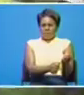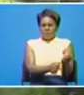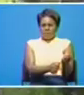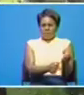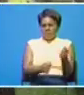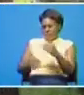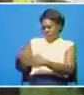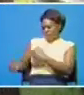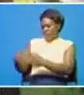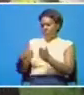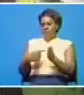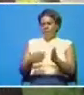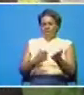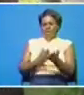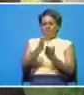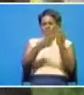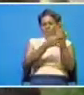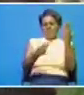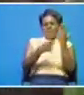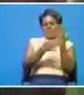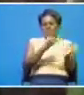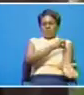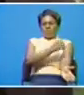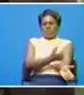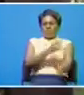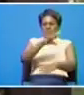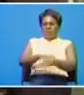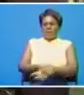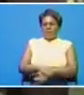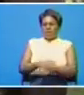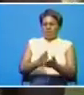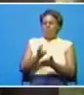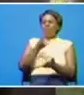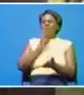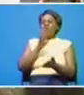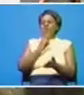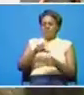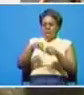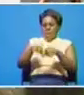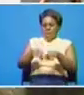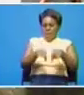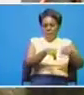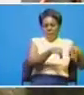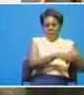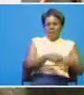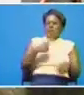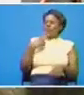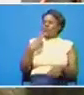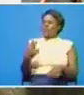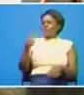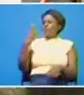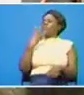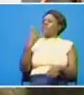machine. Through their experts, the authorities acquired 12 irrigation pumps and 2,400 water